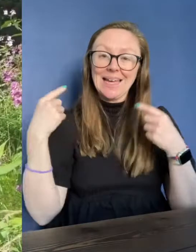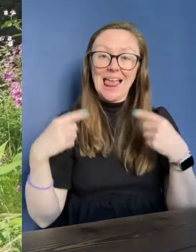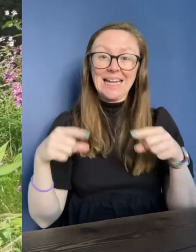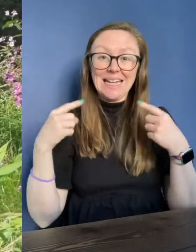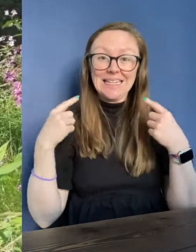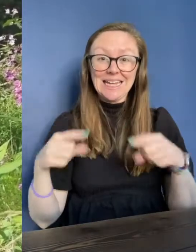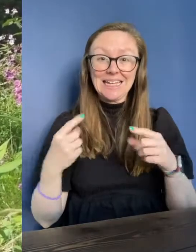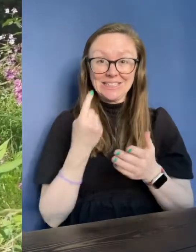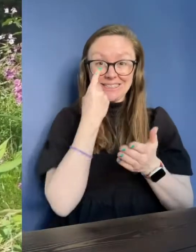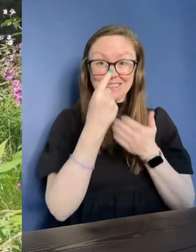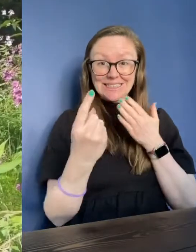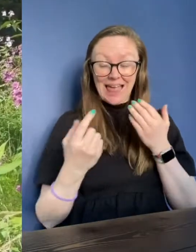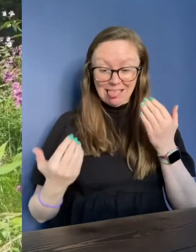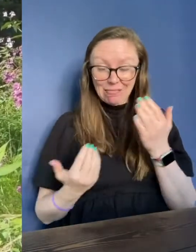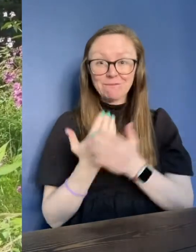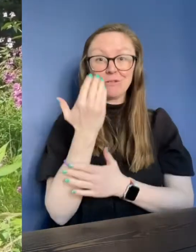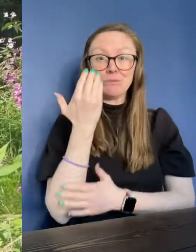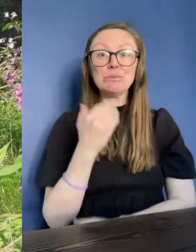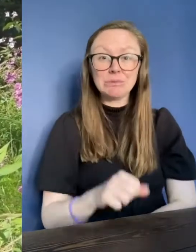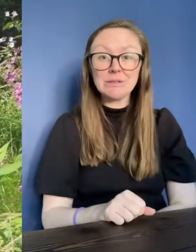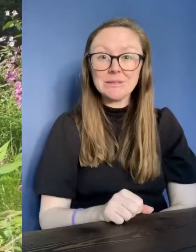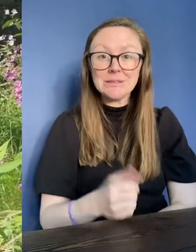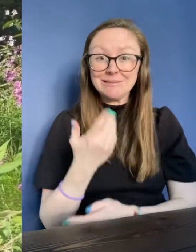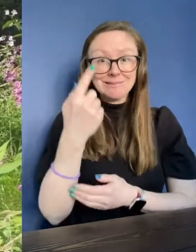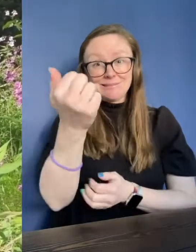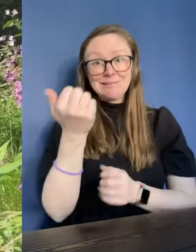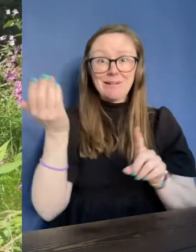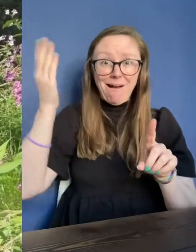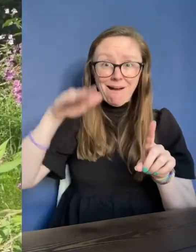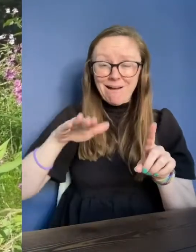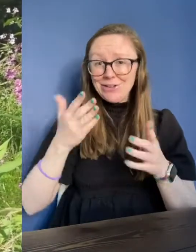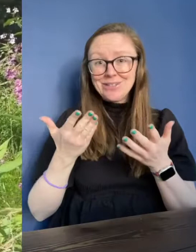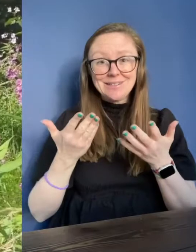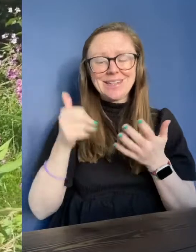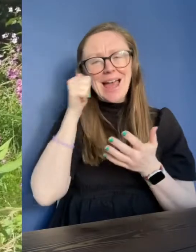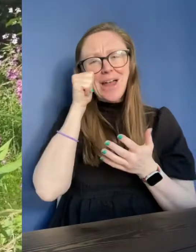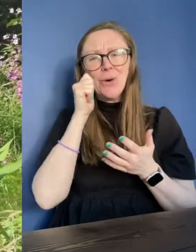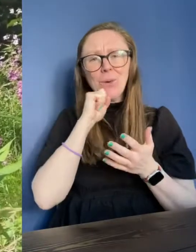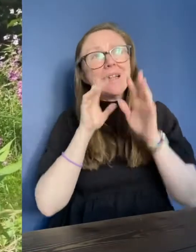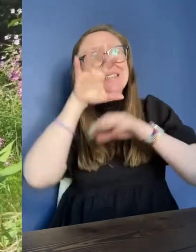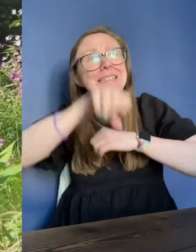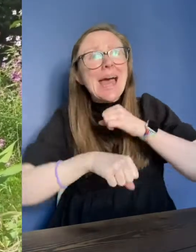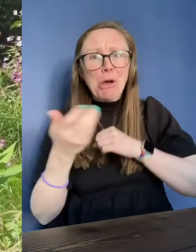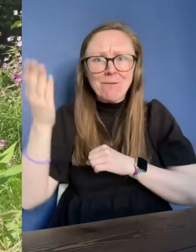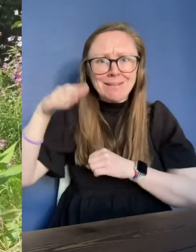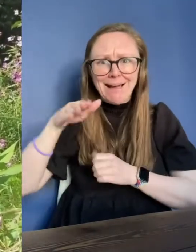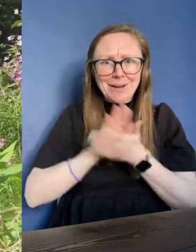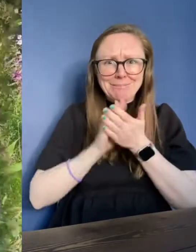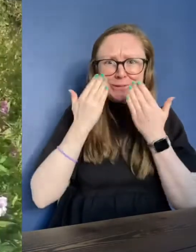it yourself or try to grow it in your garden, although it would take over, so I'm not sure why you would do